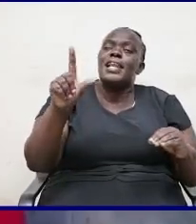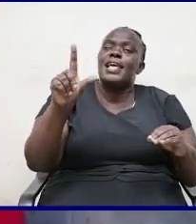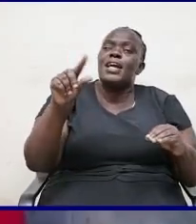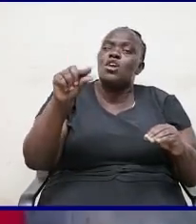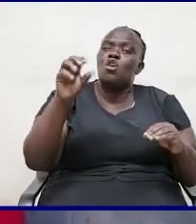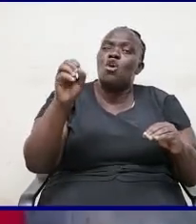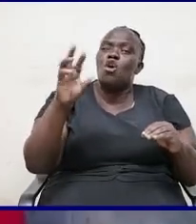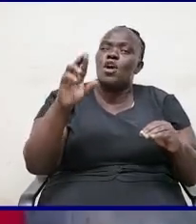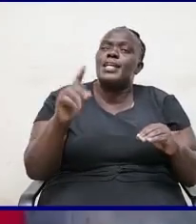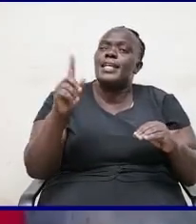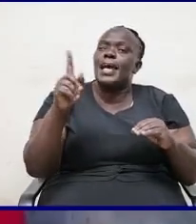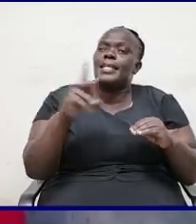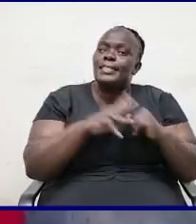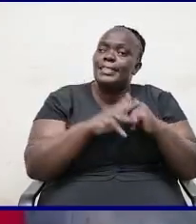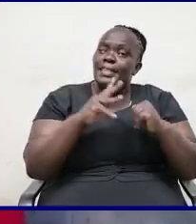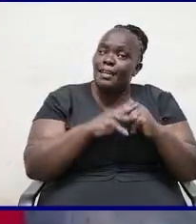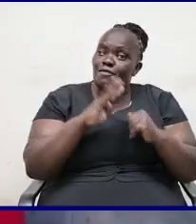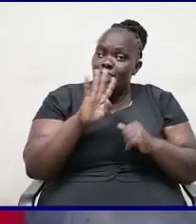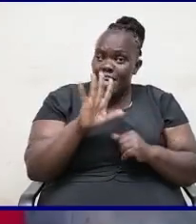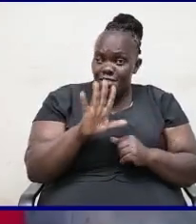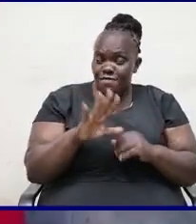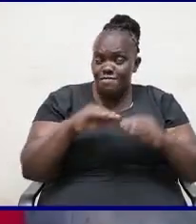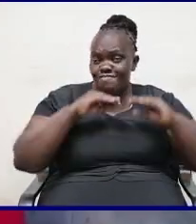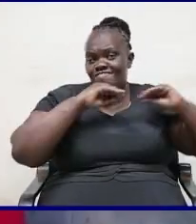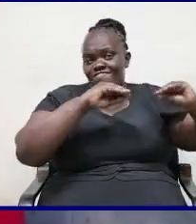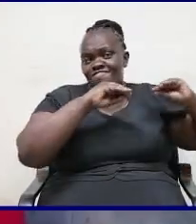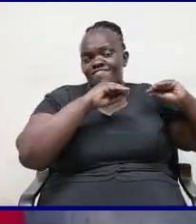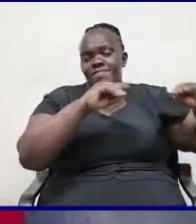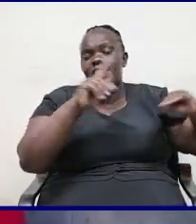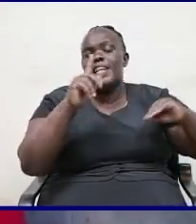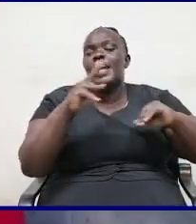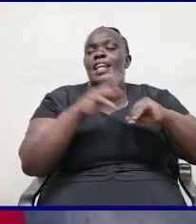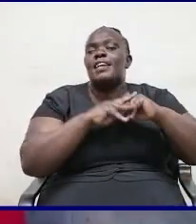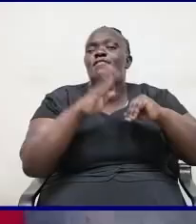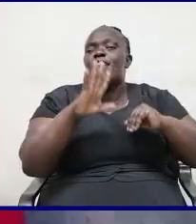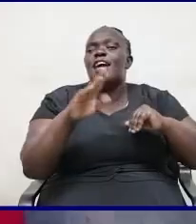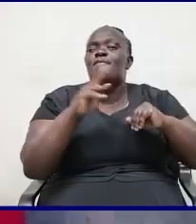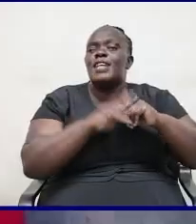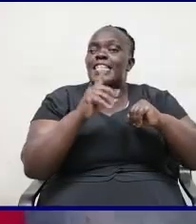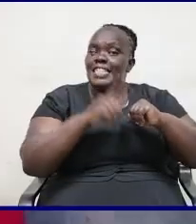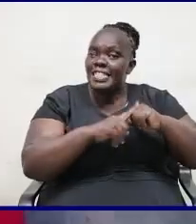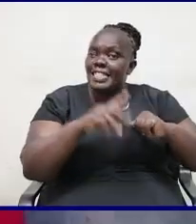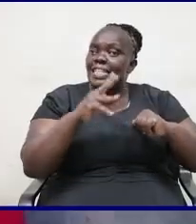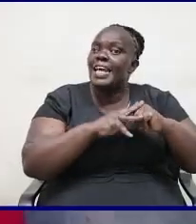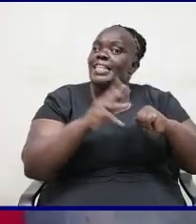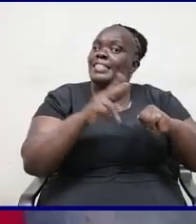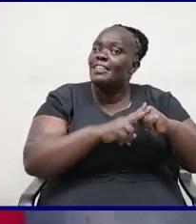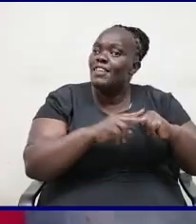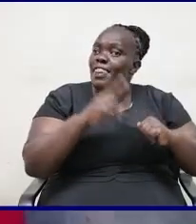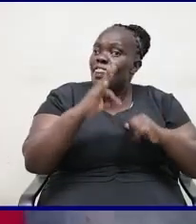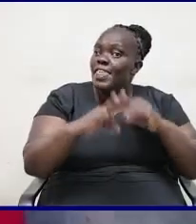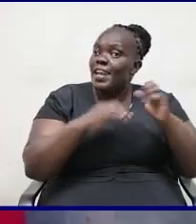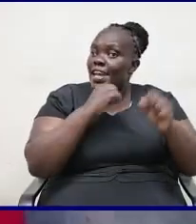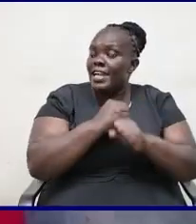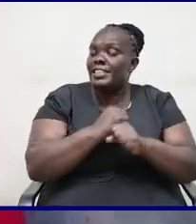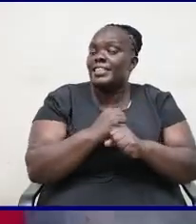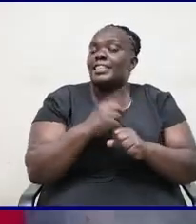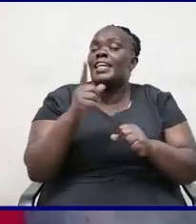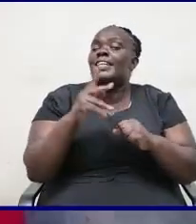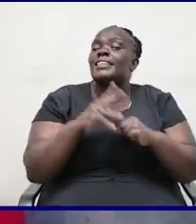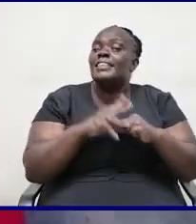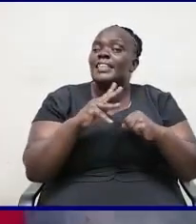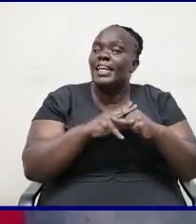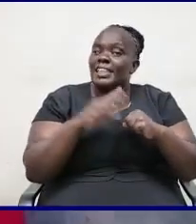Kilgoris. Yes, 1995, where I taught 95, 96, 97 for 3 years. Okay. And then 1998, I